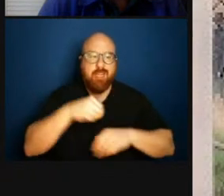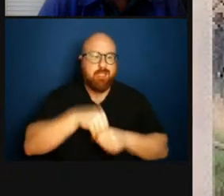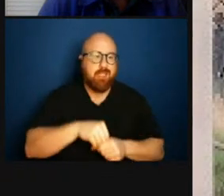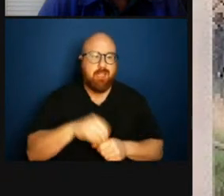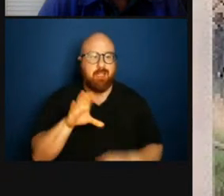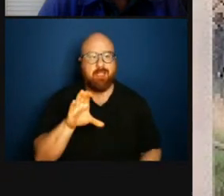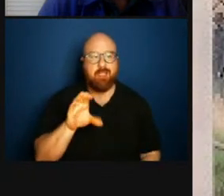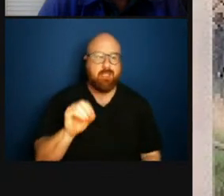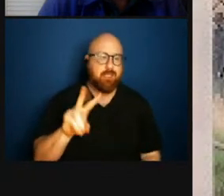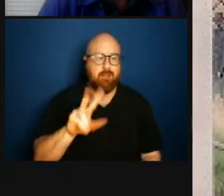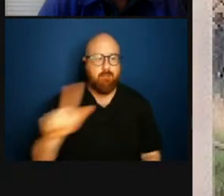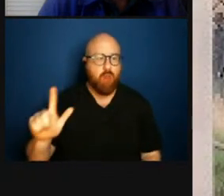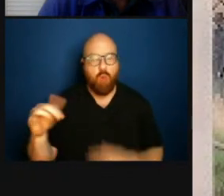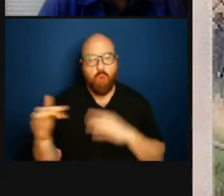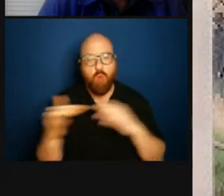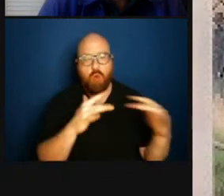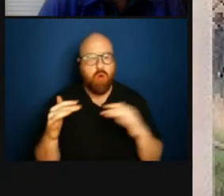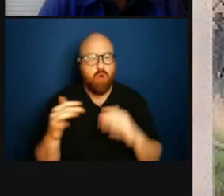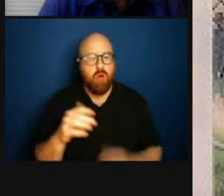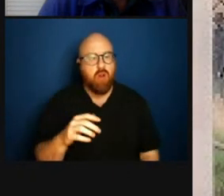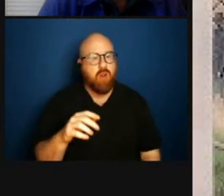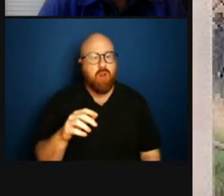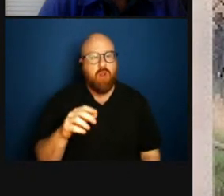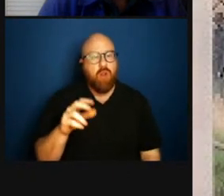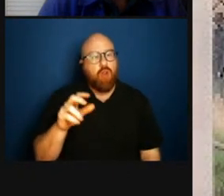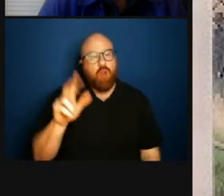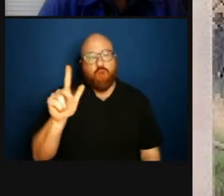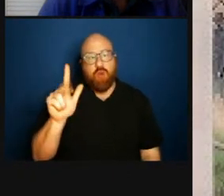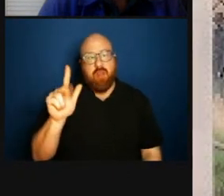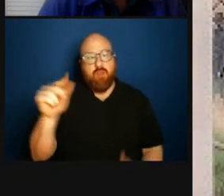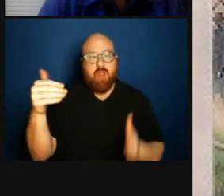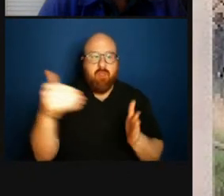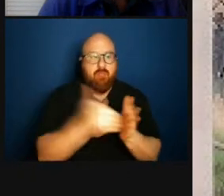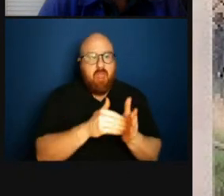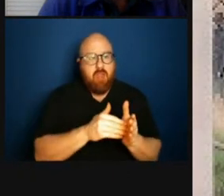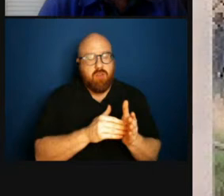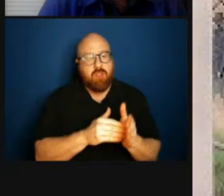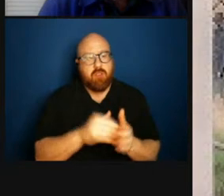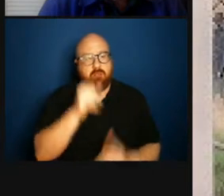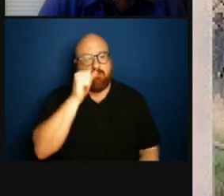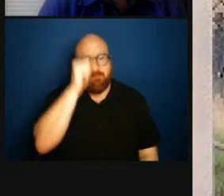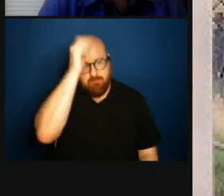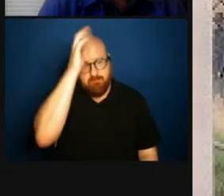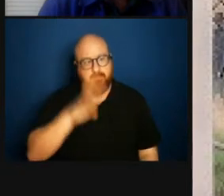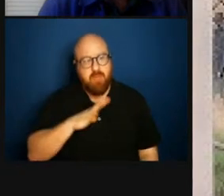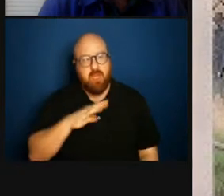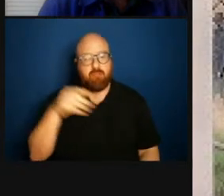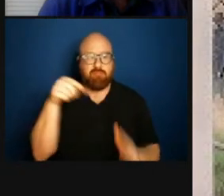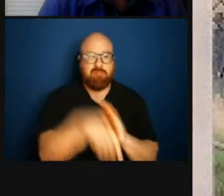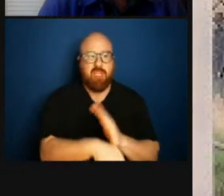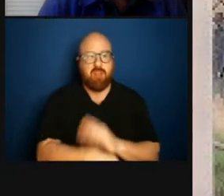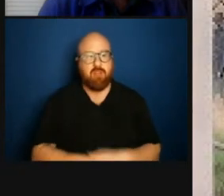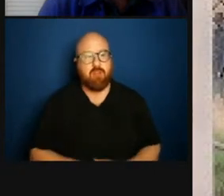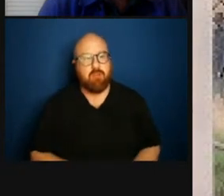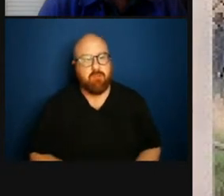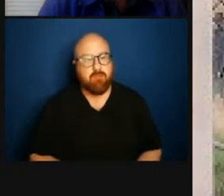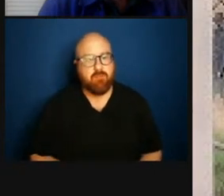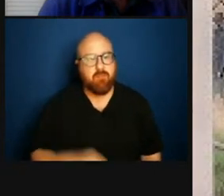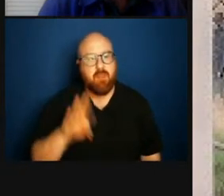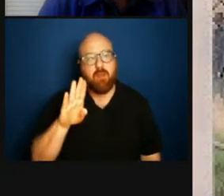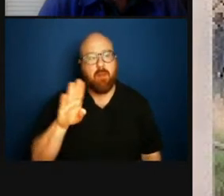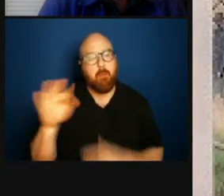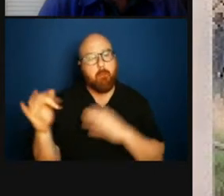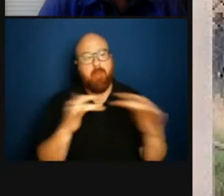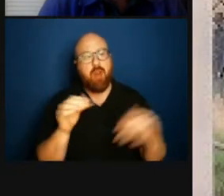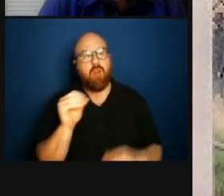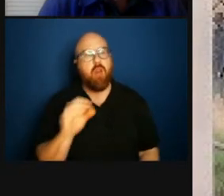Sharpsburg, 23,000 men fell, one every two seconds. The Battle of Antietam, the war's